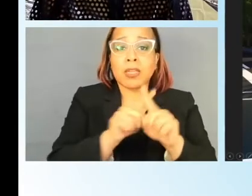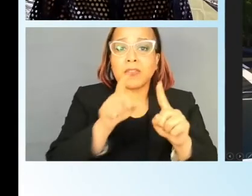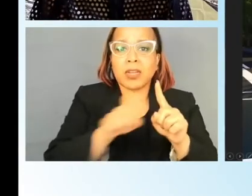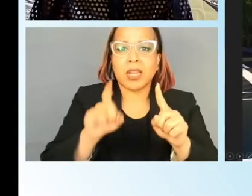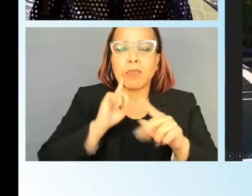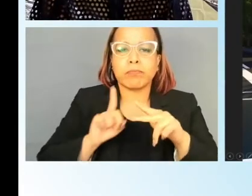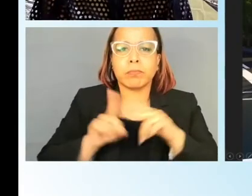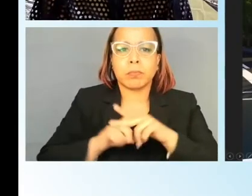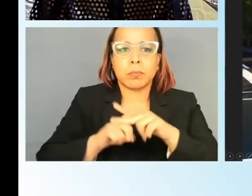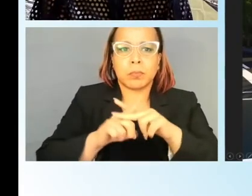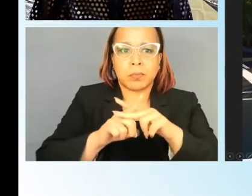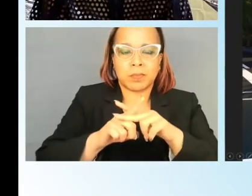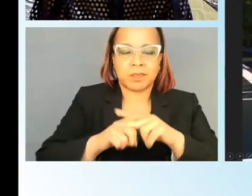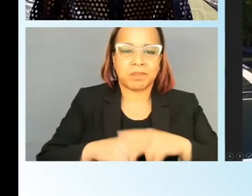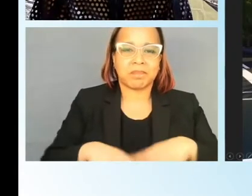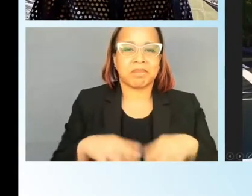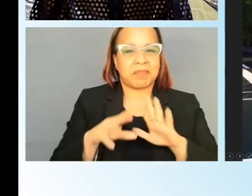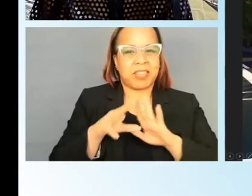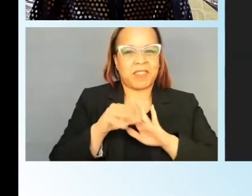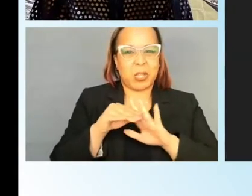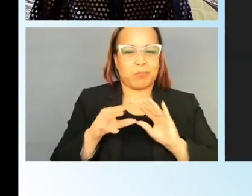create